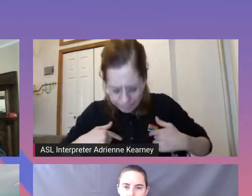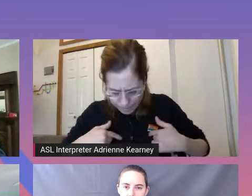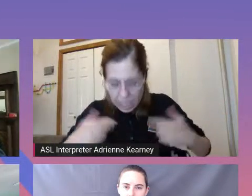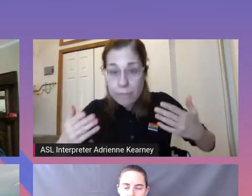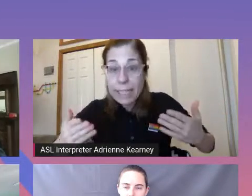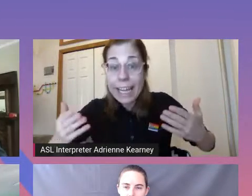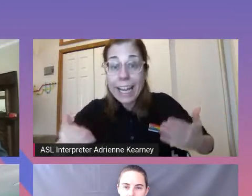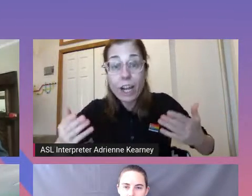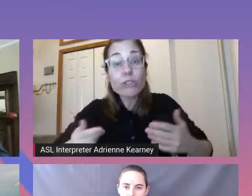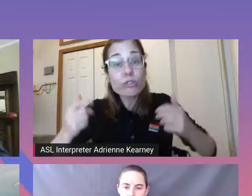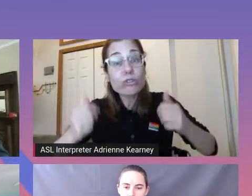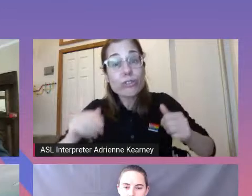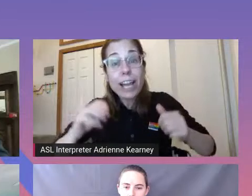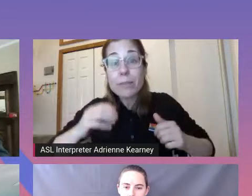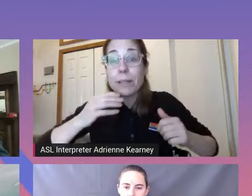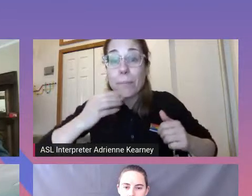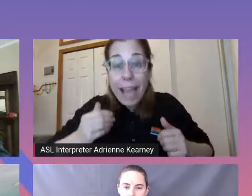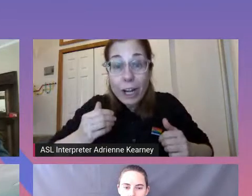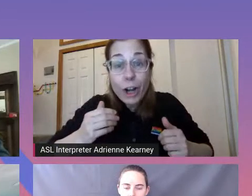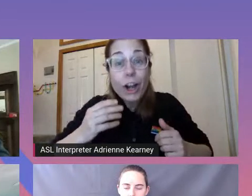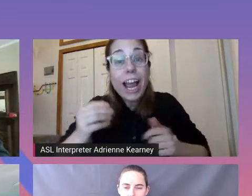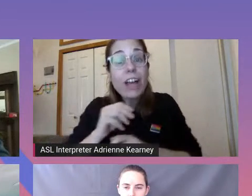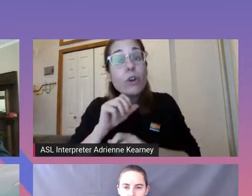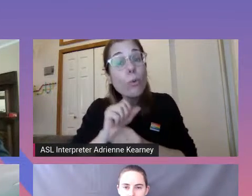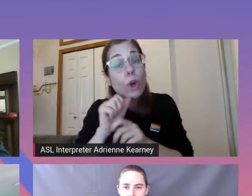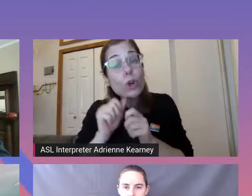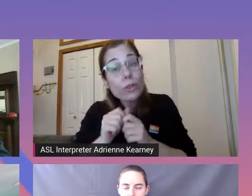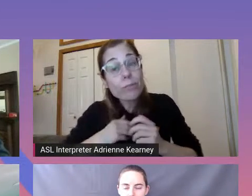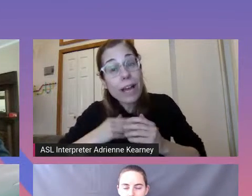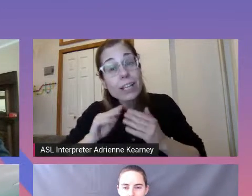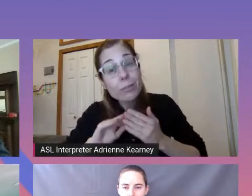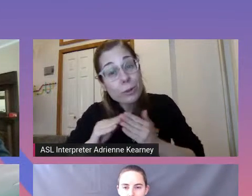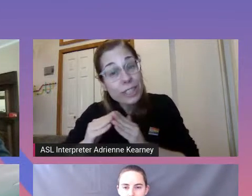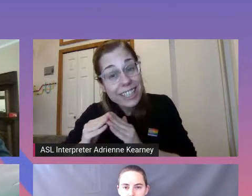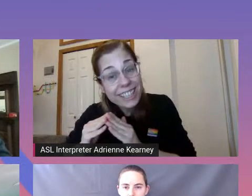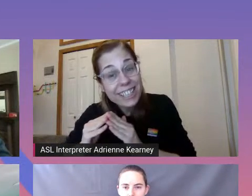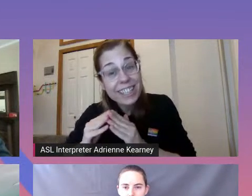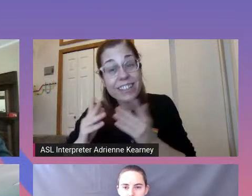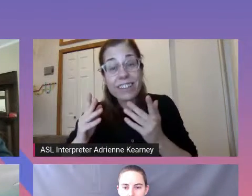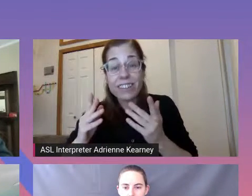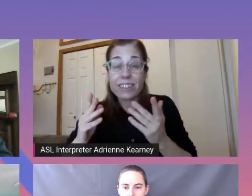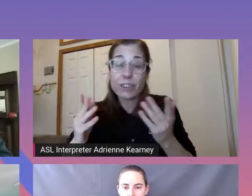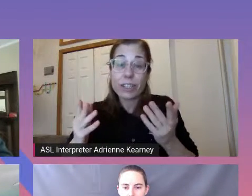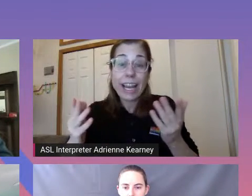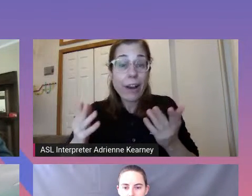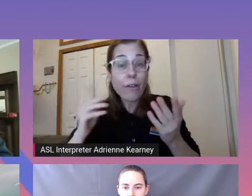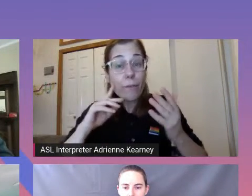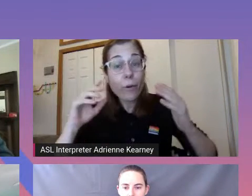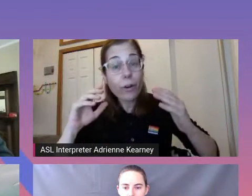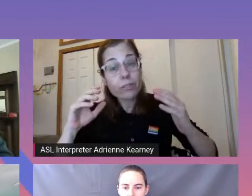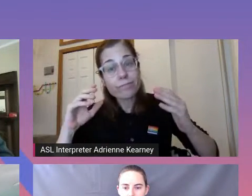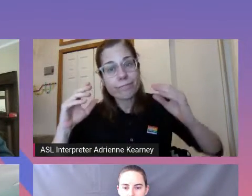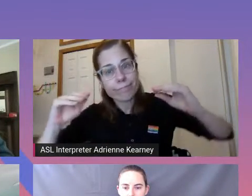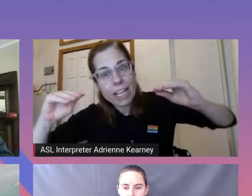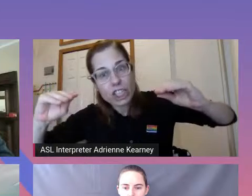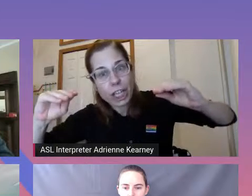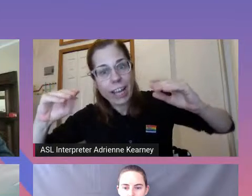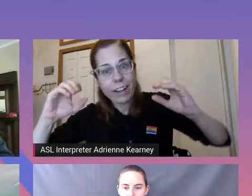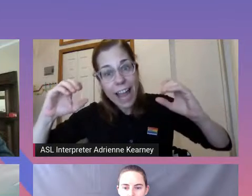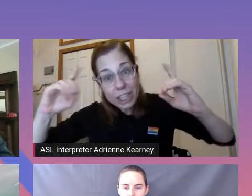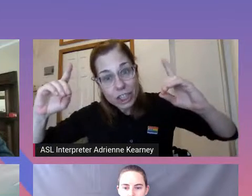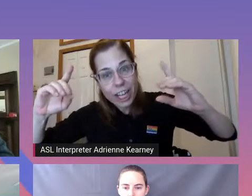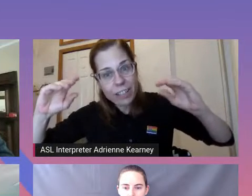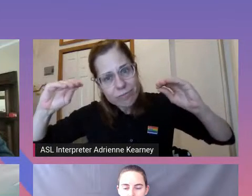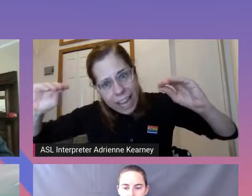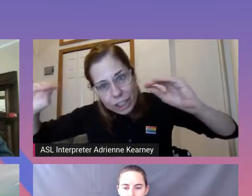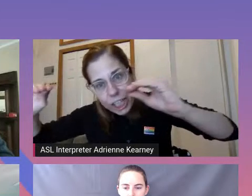and with other folks doing this work as well. And as you said, we're so like to educate, in education, I think it's a